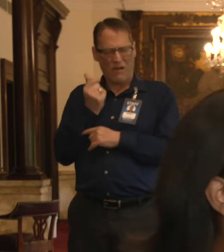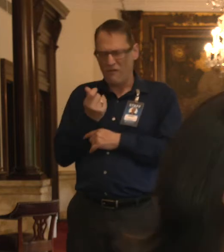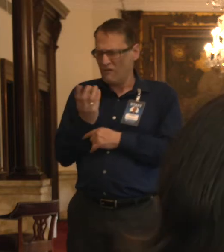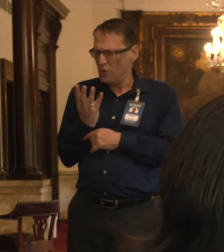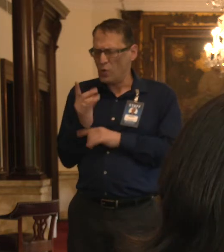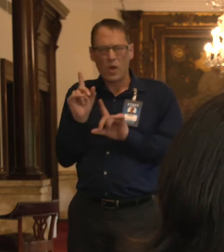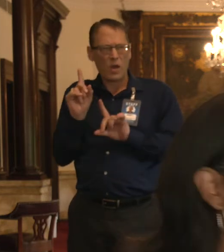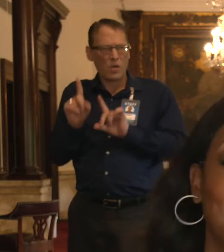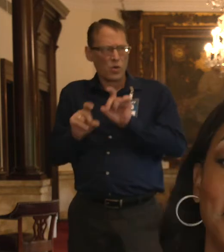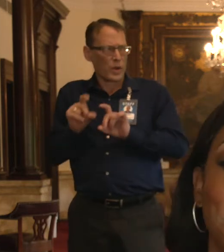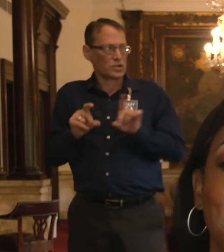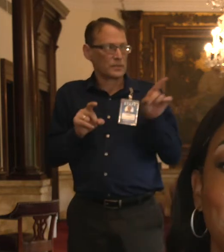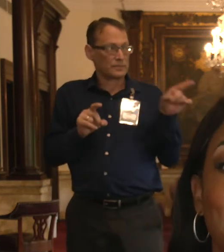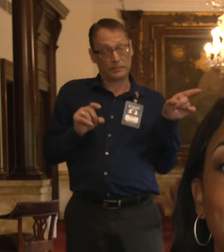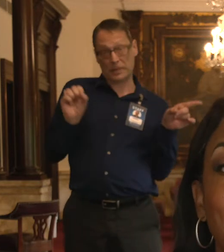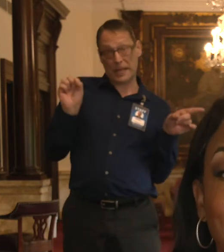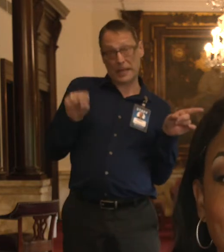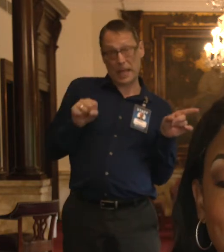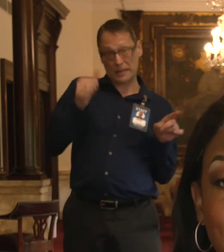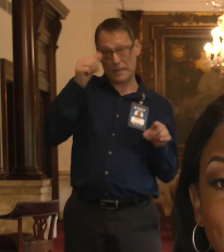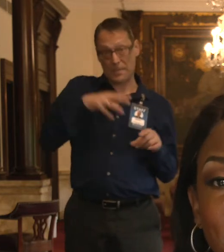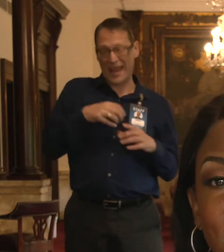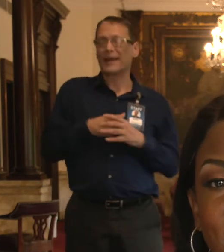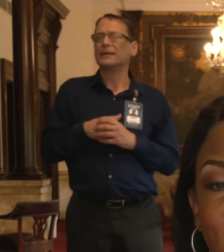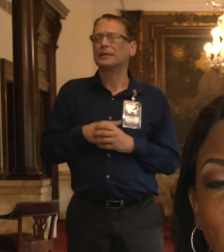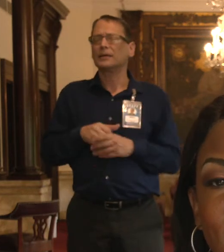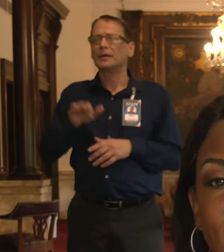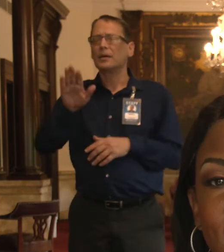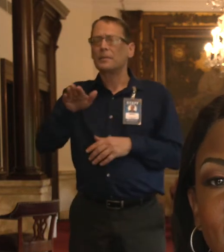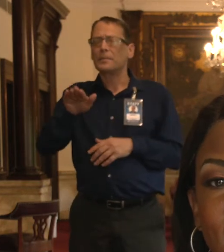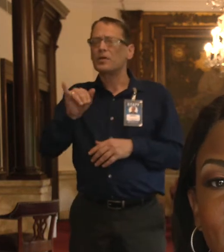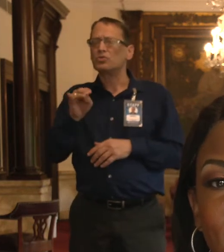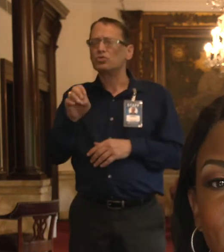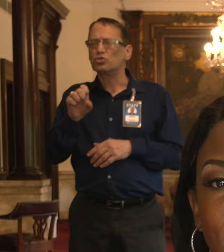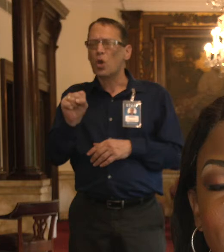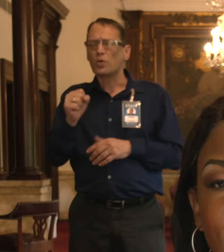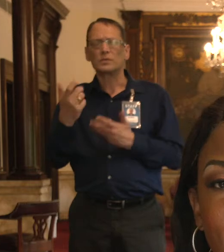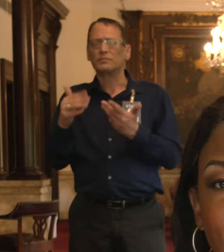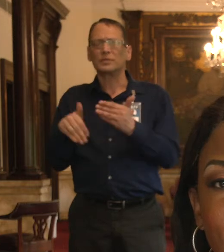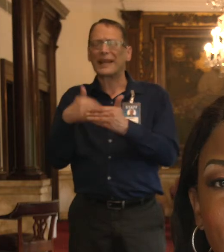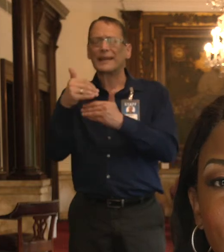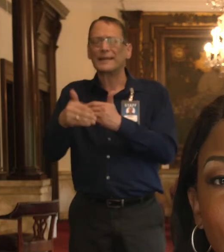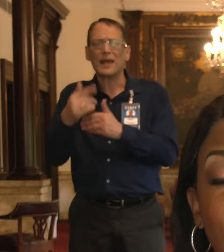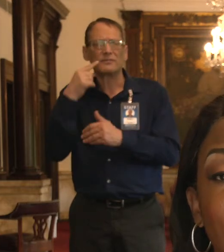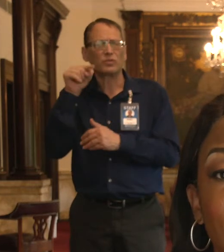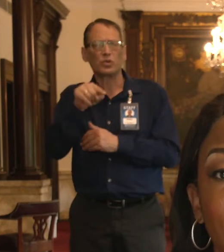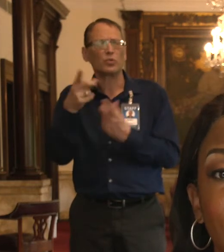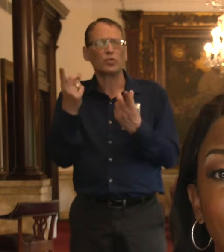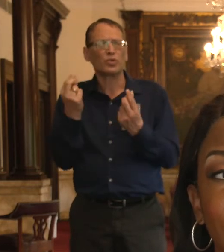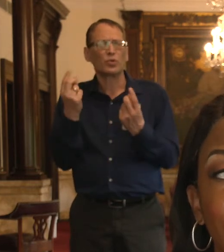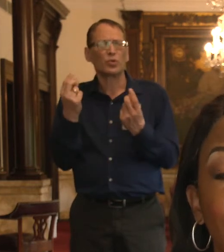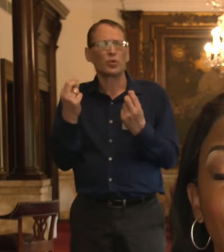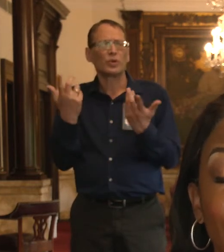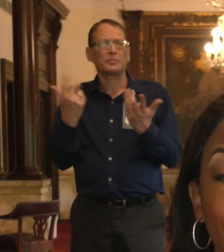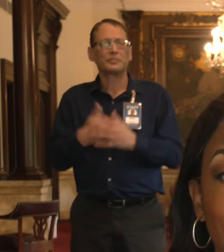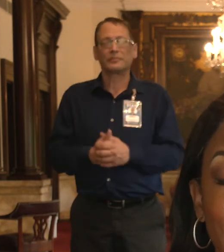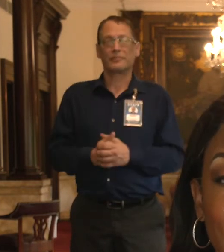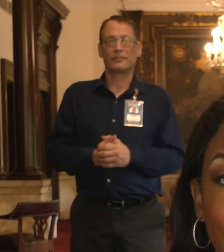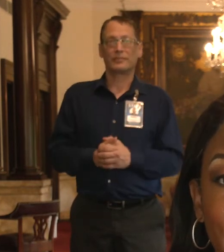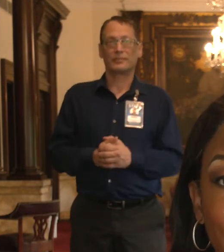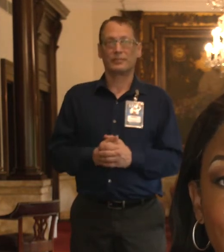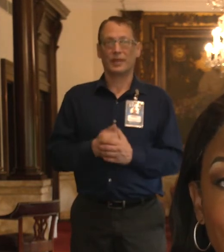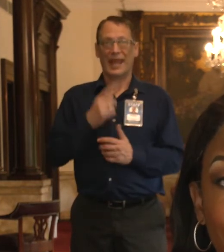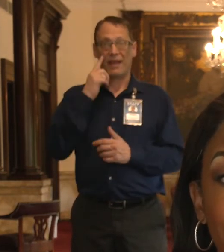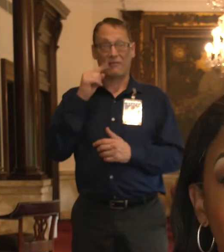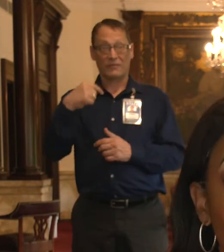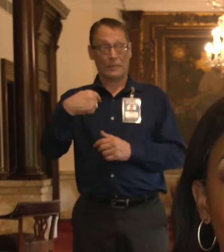questions. Absolutely. So, Mayor Jones, what is next for you? What's next on the horizon? Oh, what's next